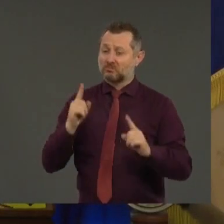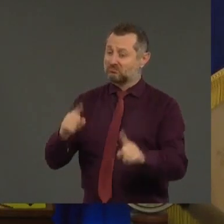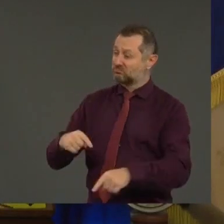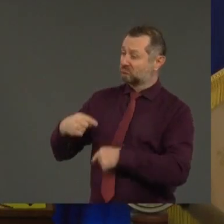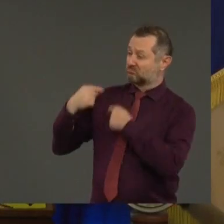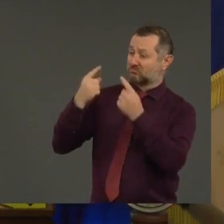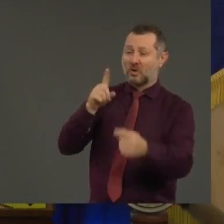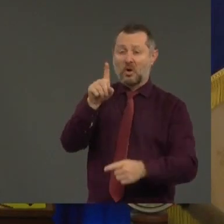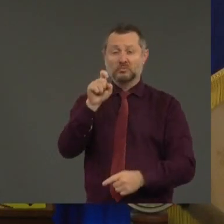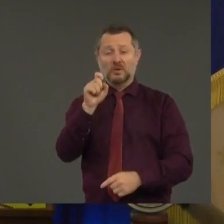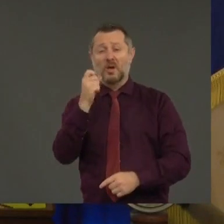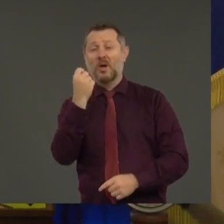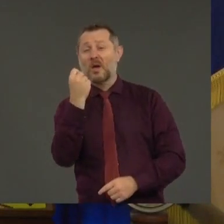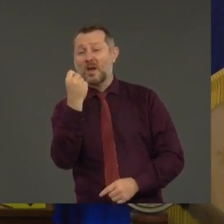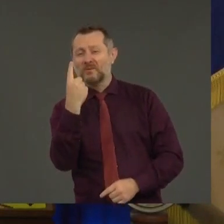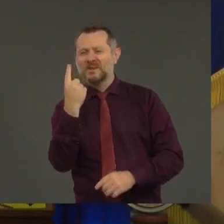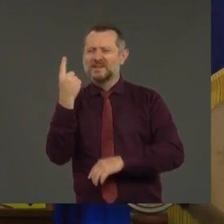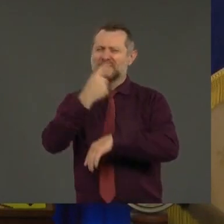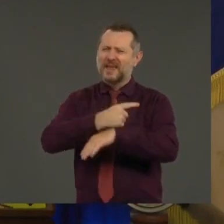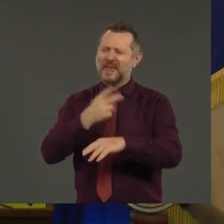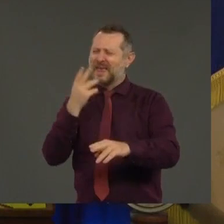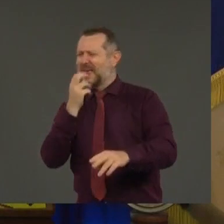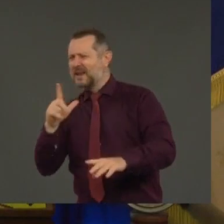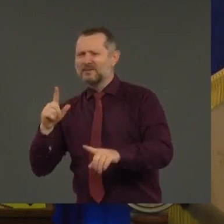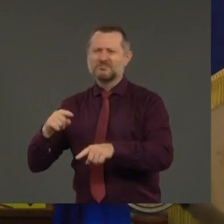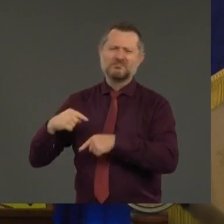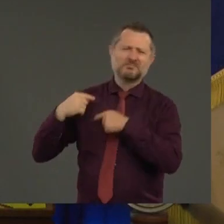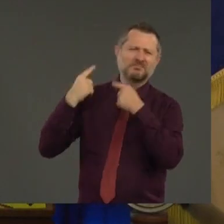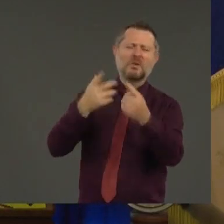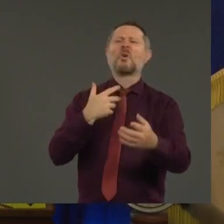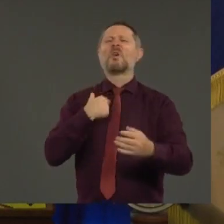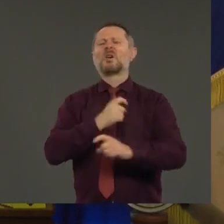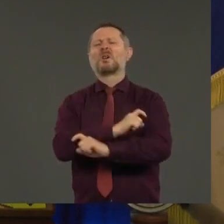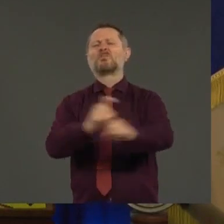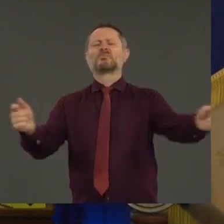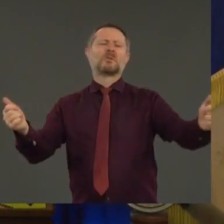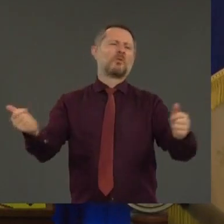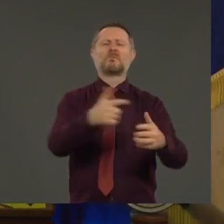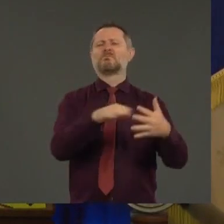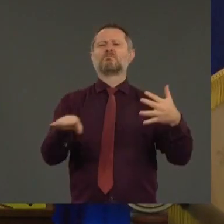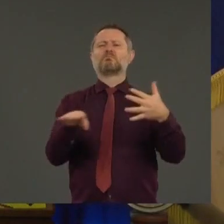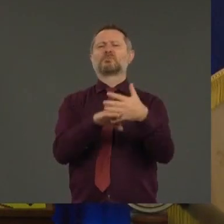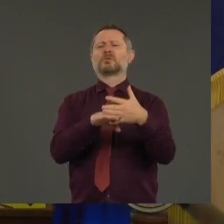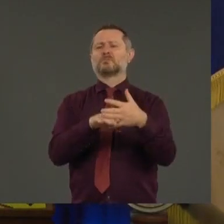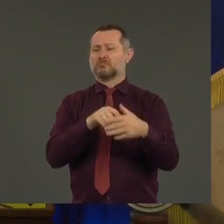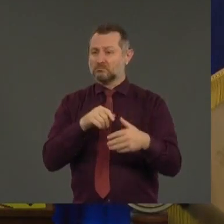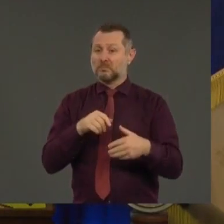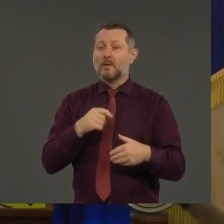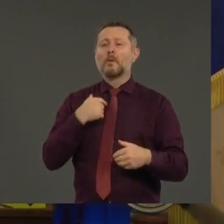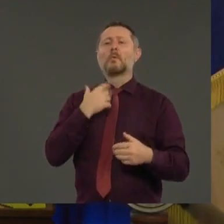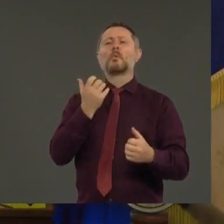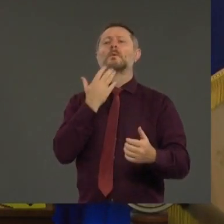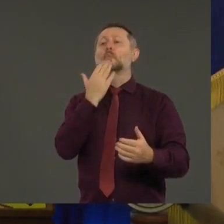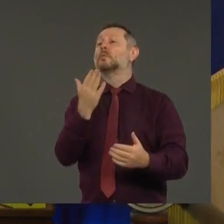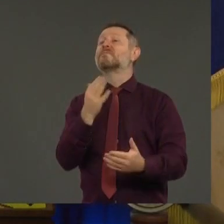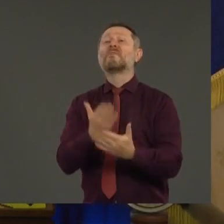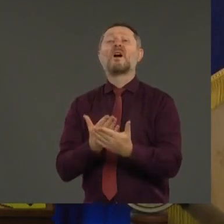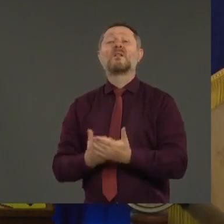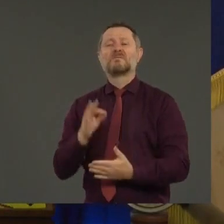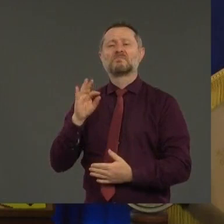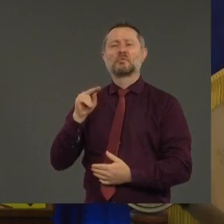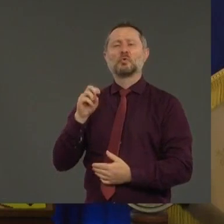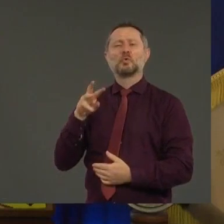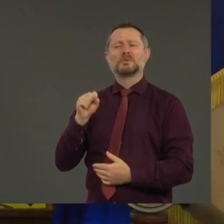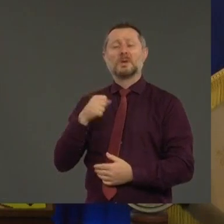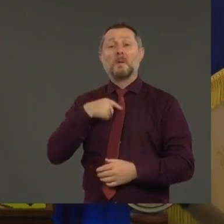of hell, they all deserve a break. We all do. Today's facts are more good news, and I don't even need a PowerPoint to explain